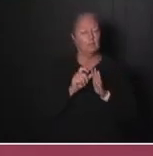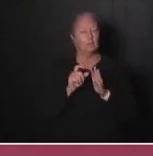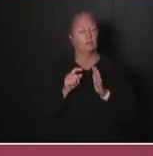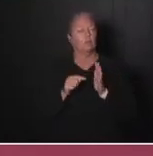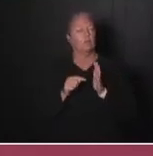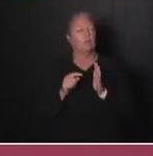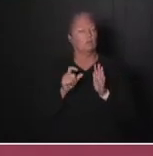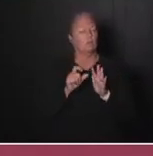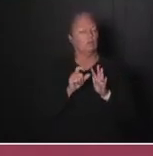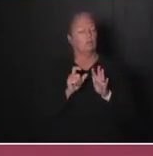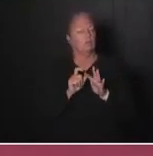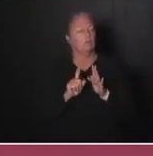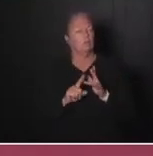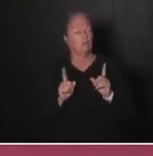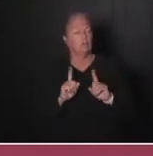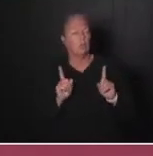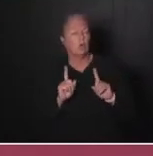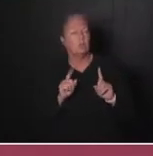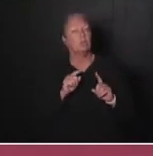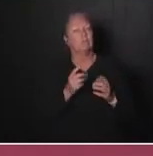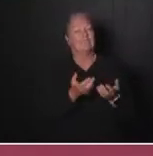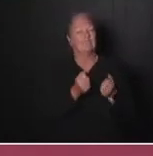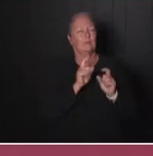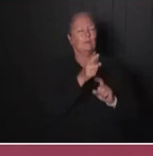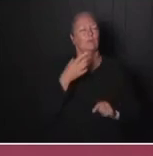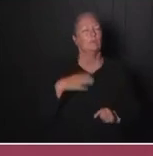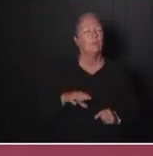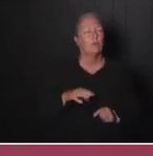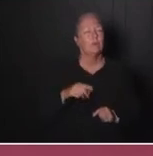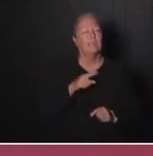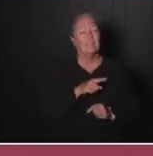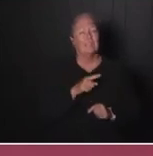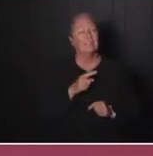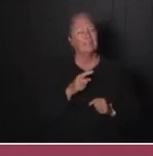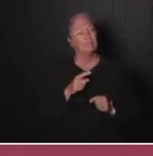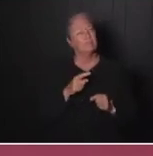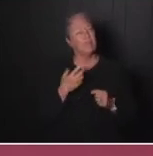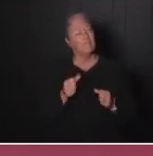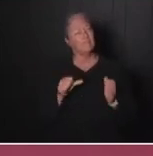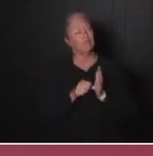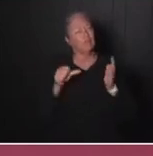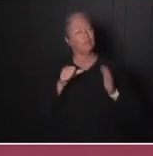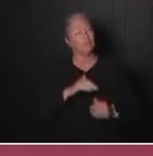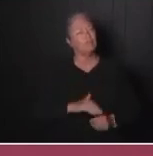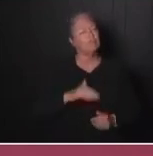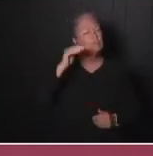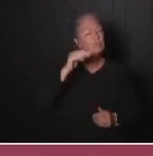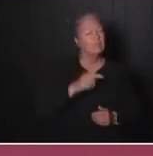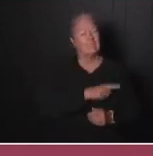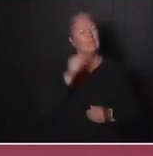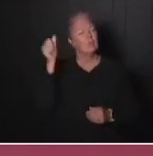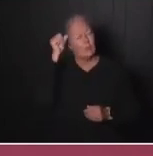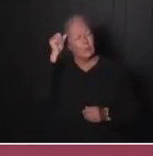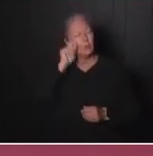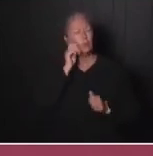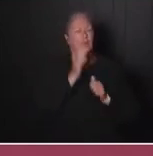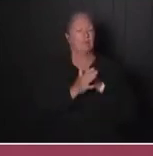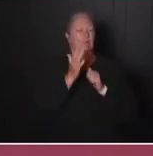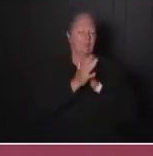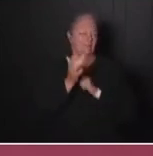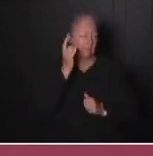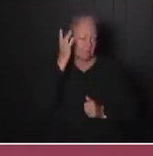it. He's done it tough. He knows what it's like. And he will never forget